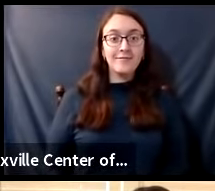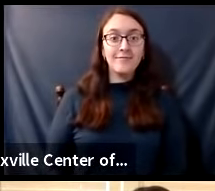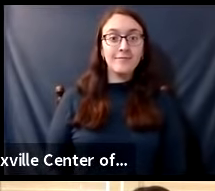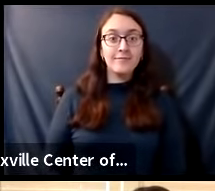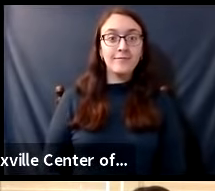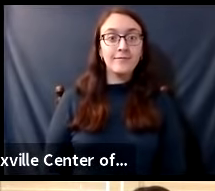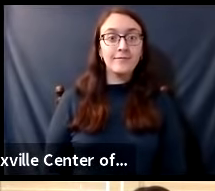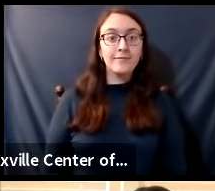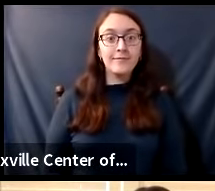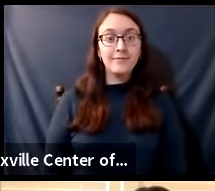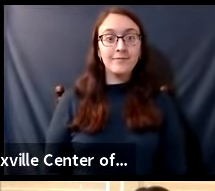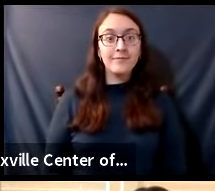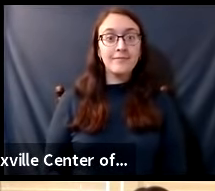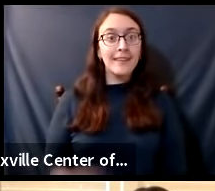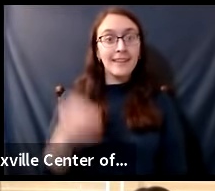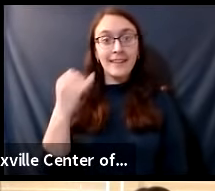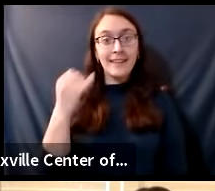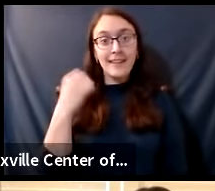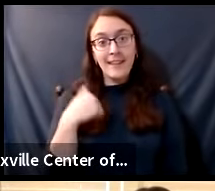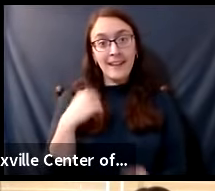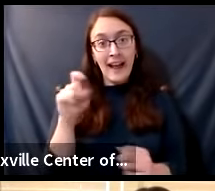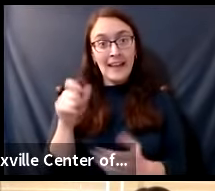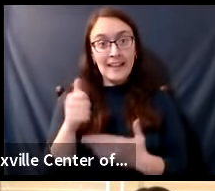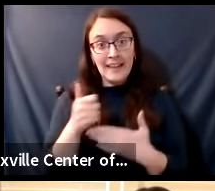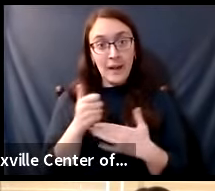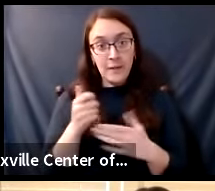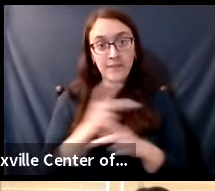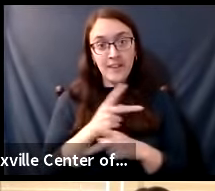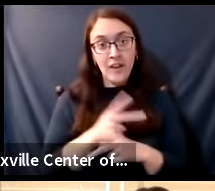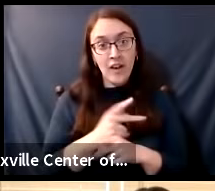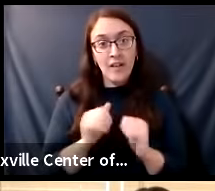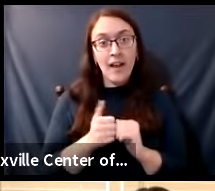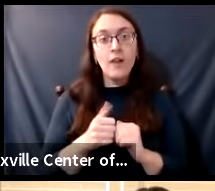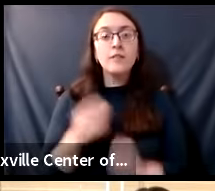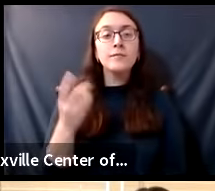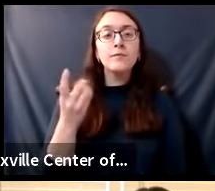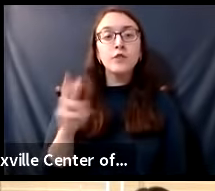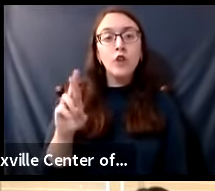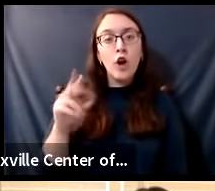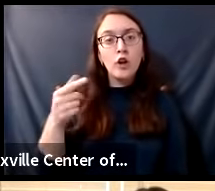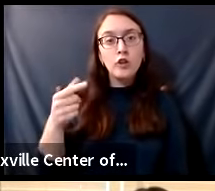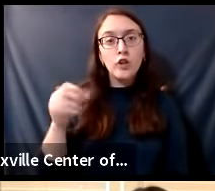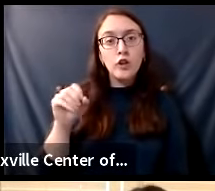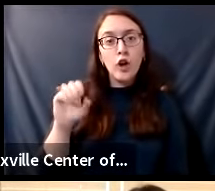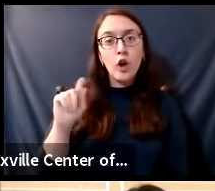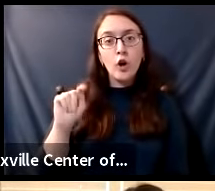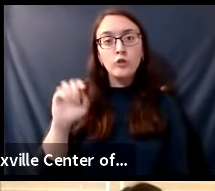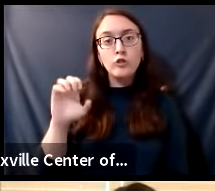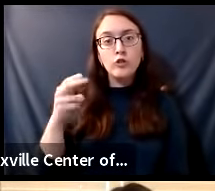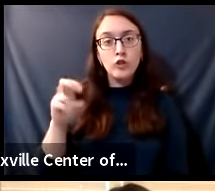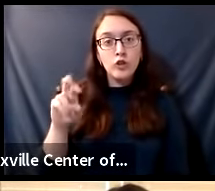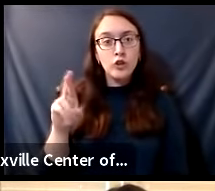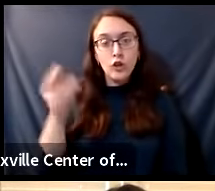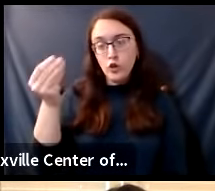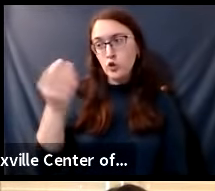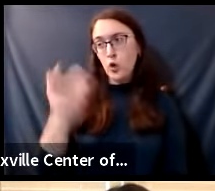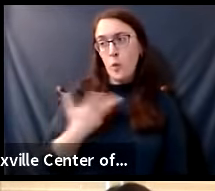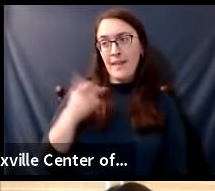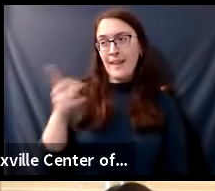With a little help, I can figure out how to do it. So Dr. Gocher let me know earlier this afternoon that he would not be able to be